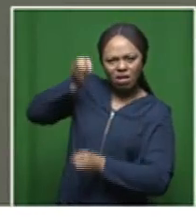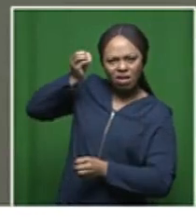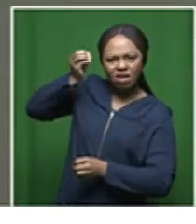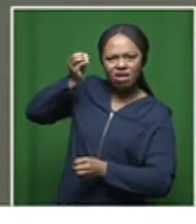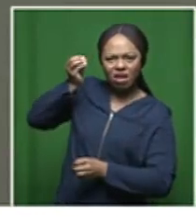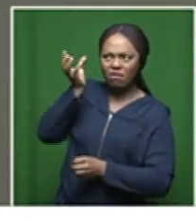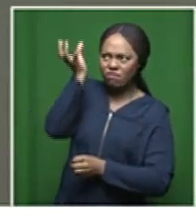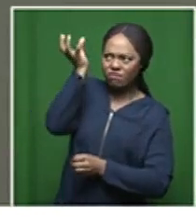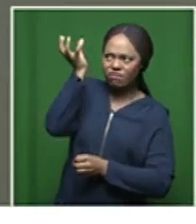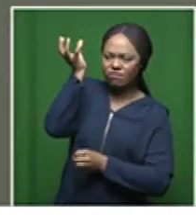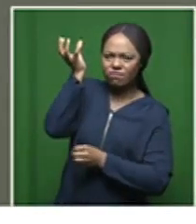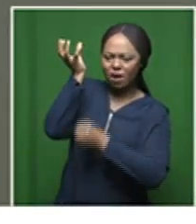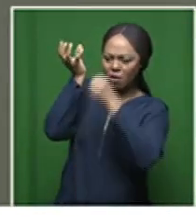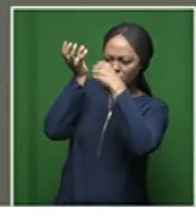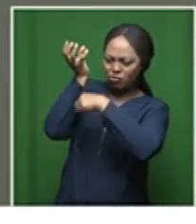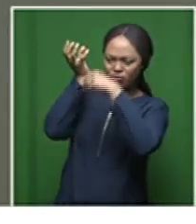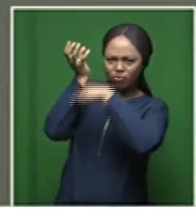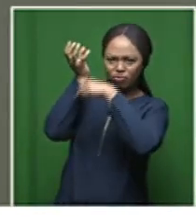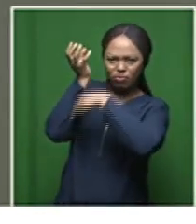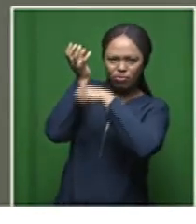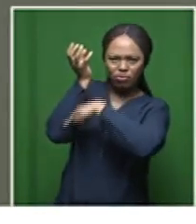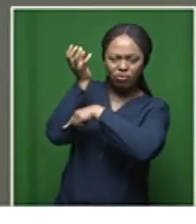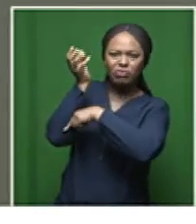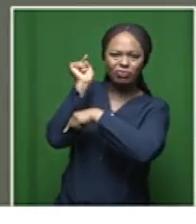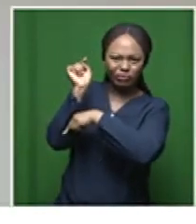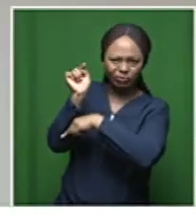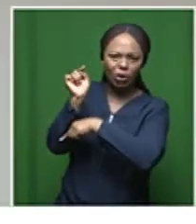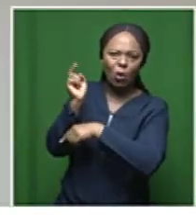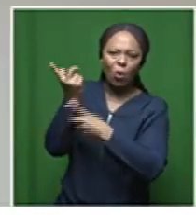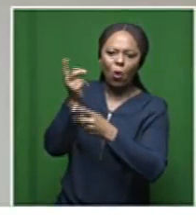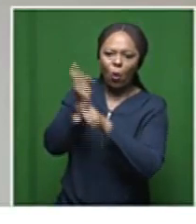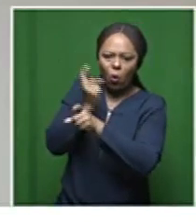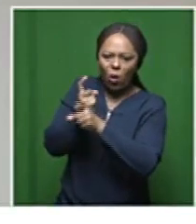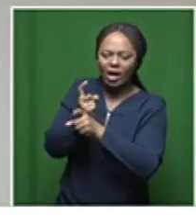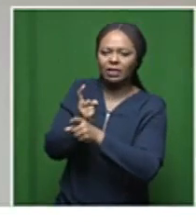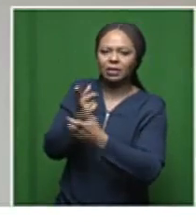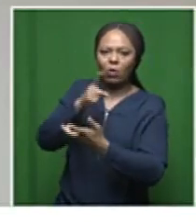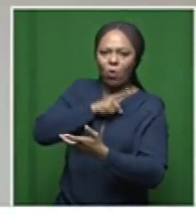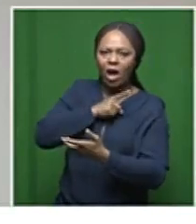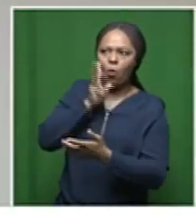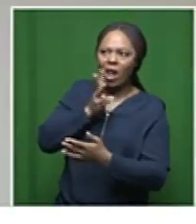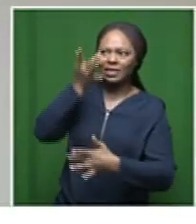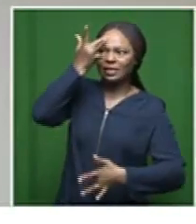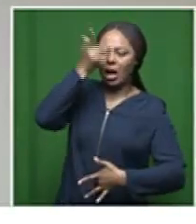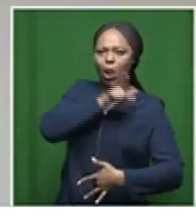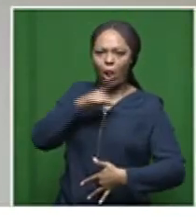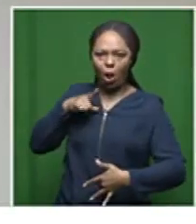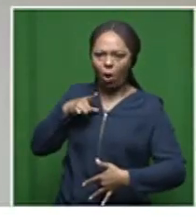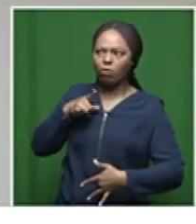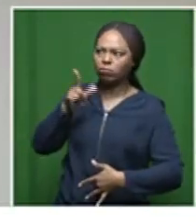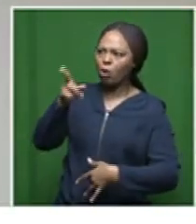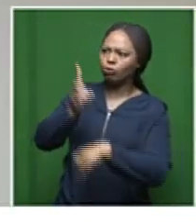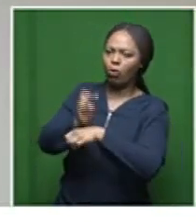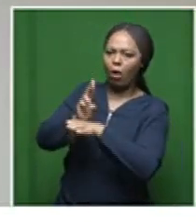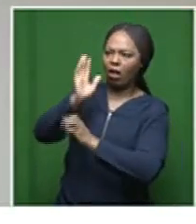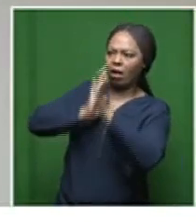3 days in a week, on a machine. You're going to be quite sick for a very long time, You